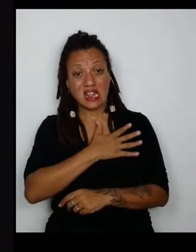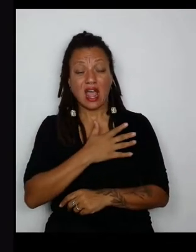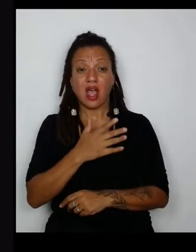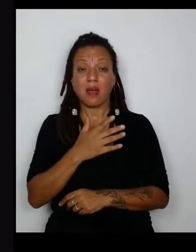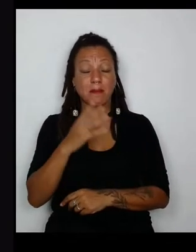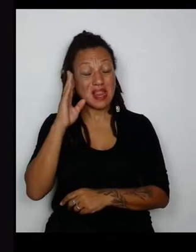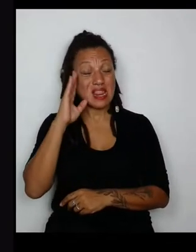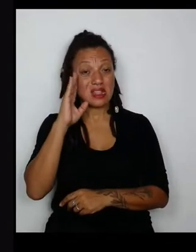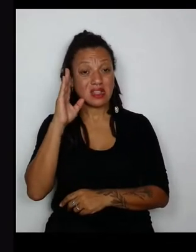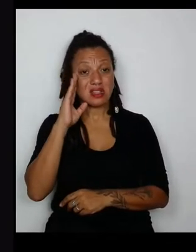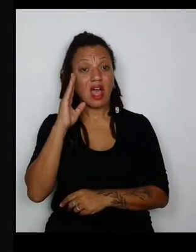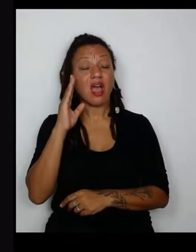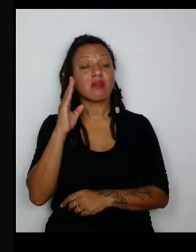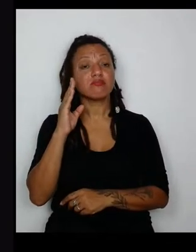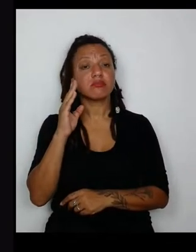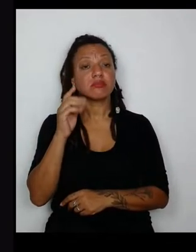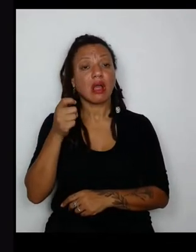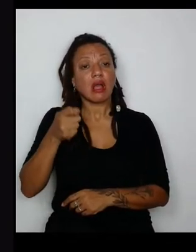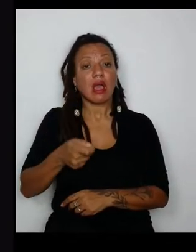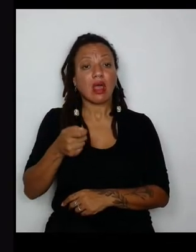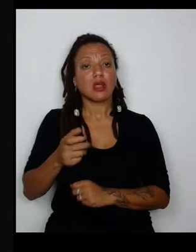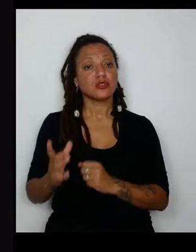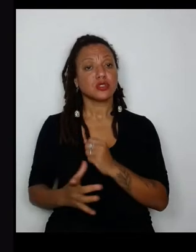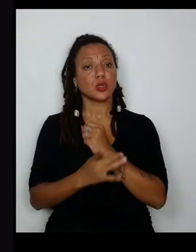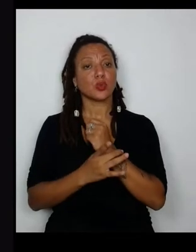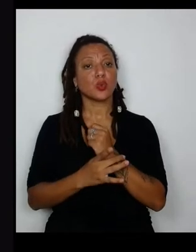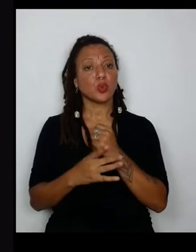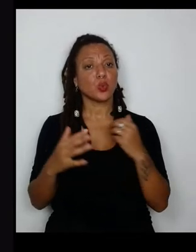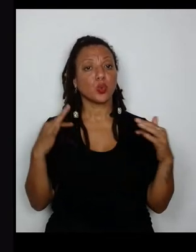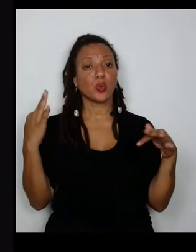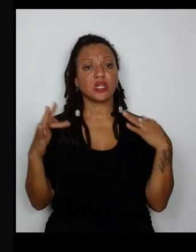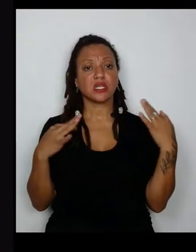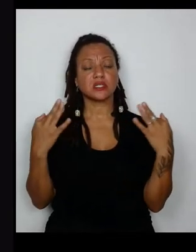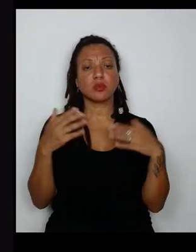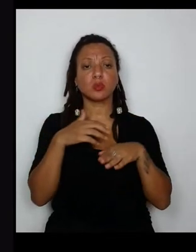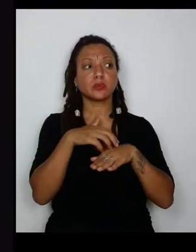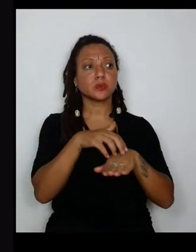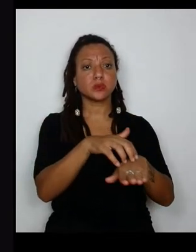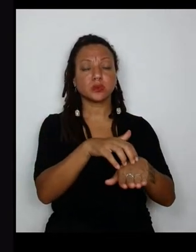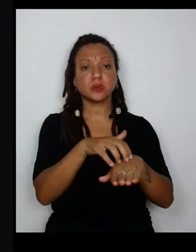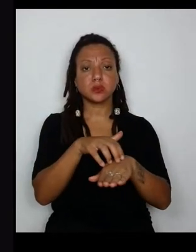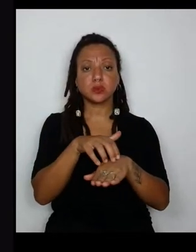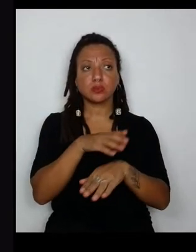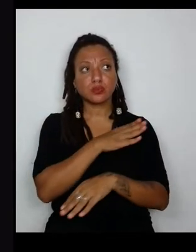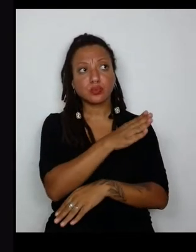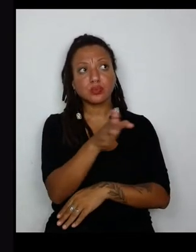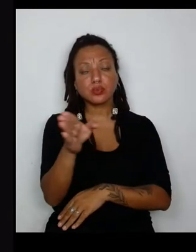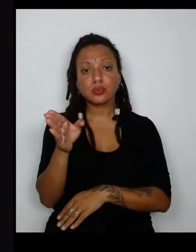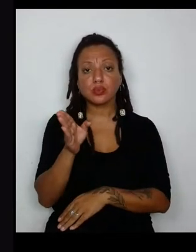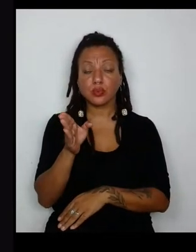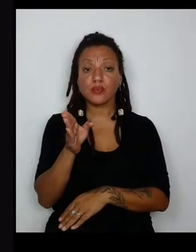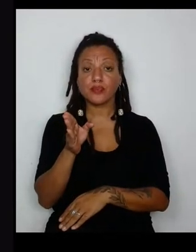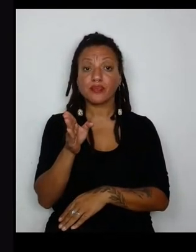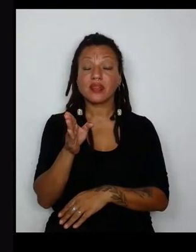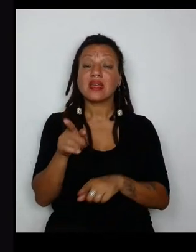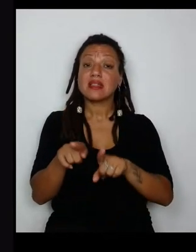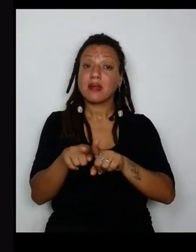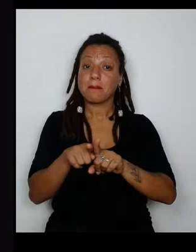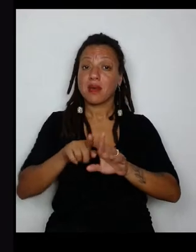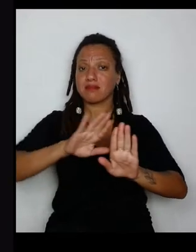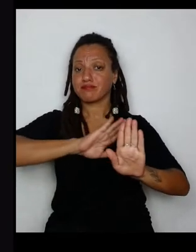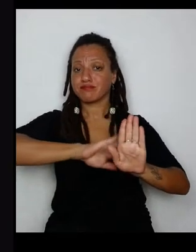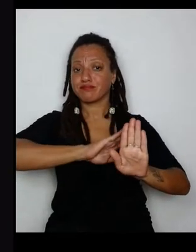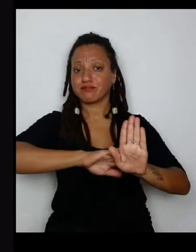industry and that same tourist industry masks the military force behind it from the